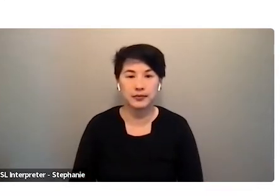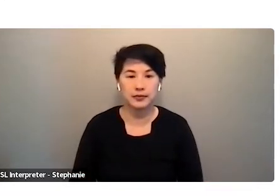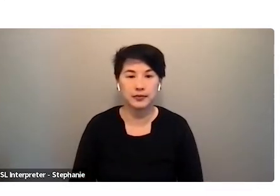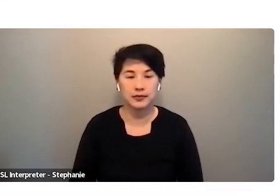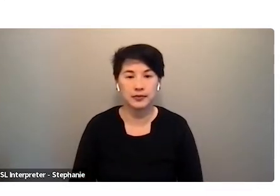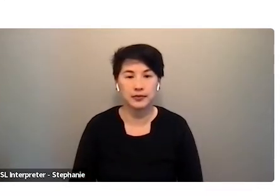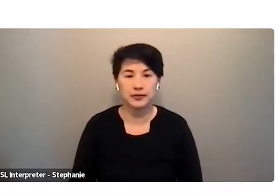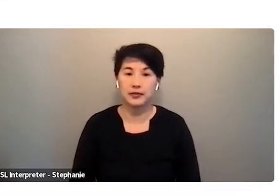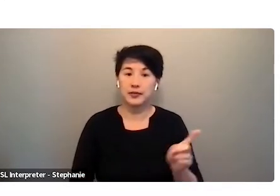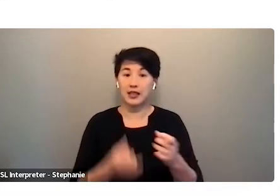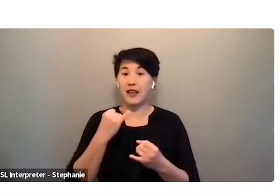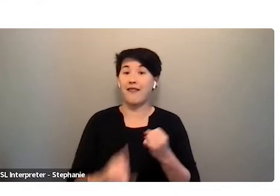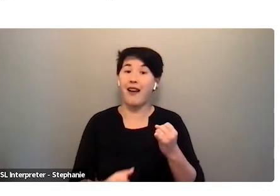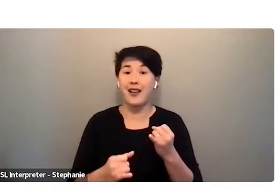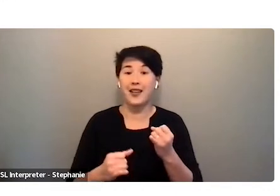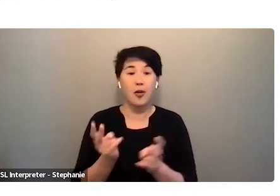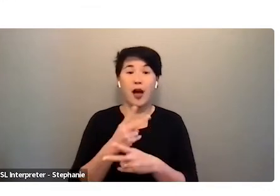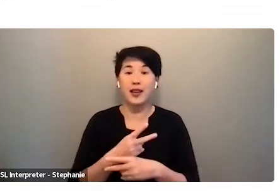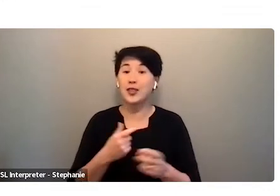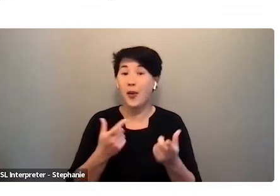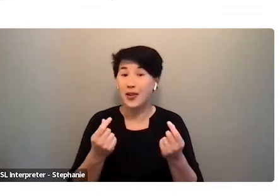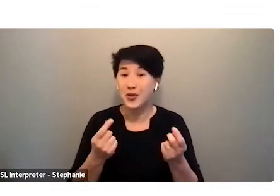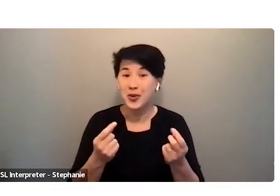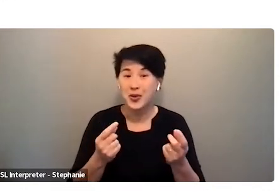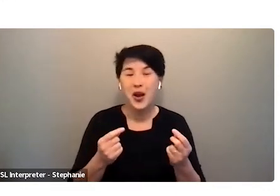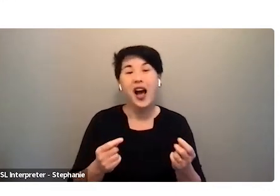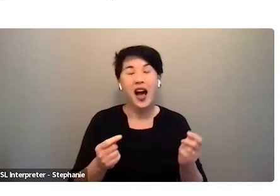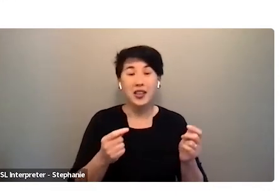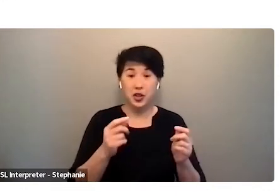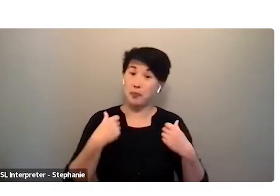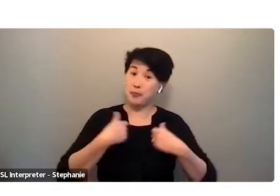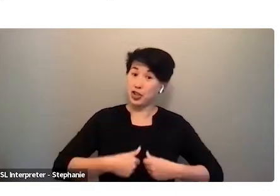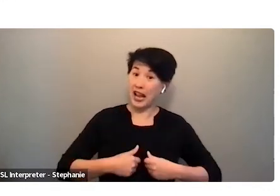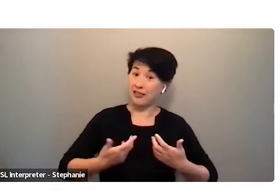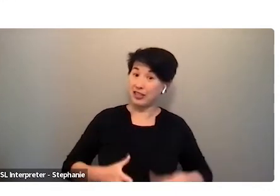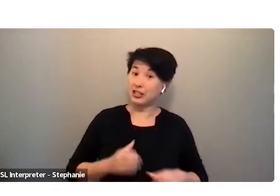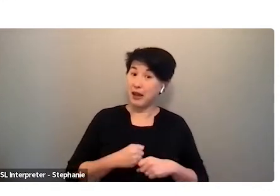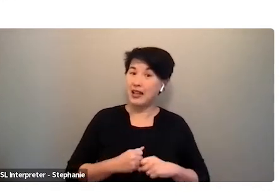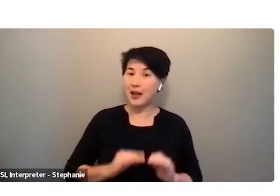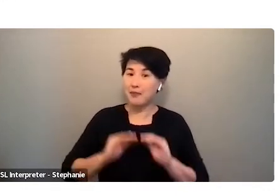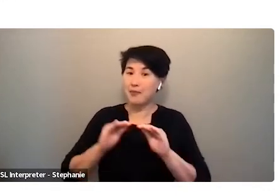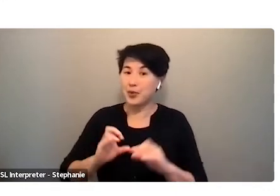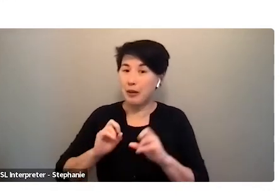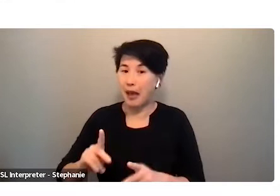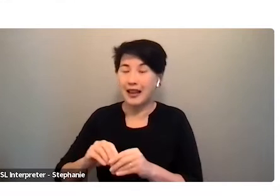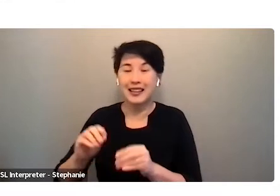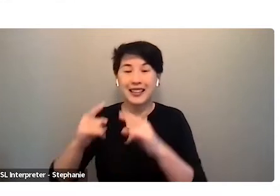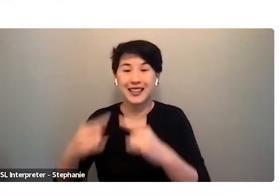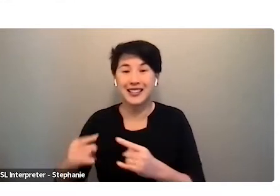final product, which I put back in the tent bag, which I thought was kind of cool, a bit cheesy. But yeah, this was the